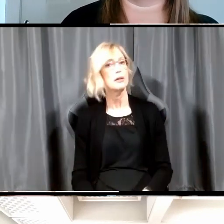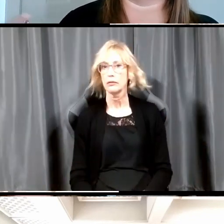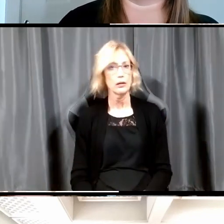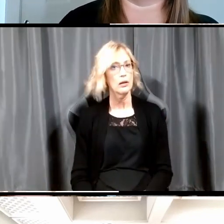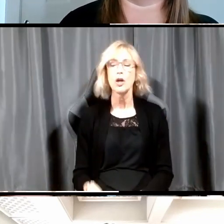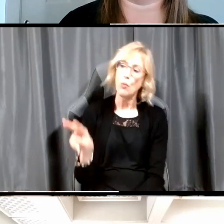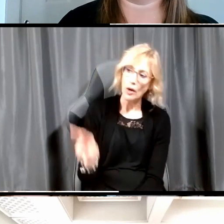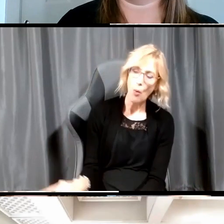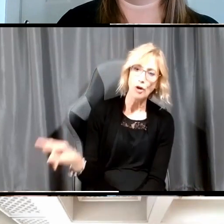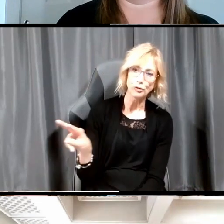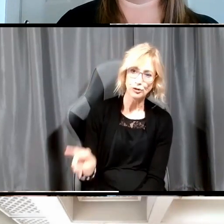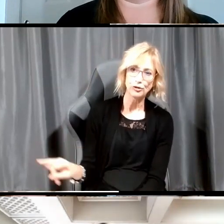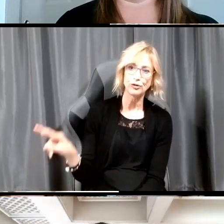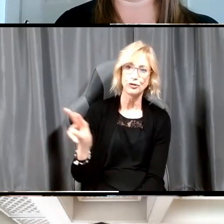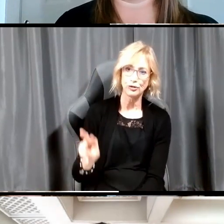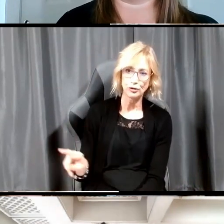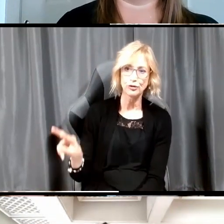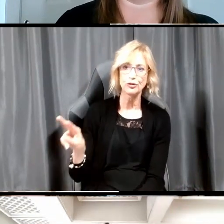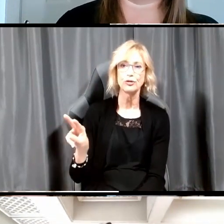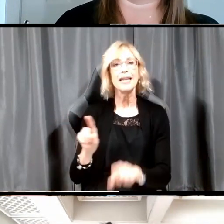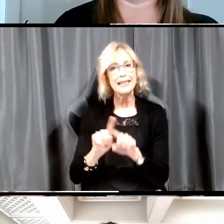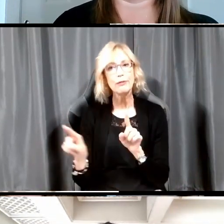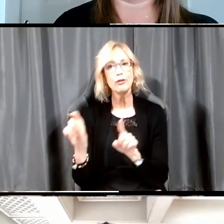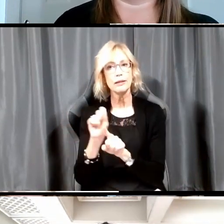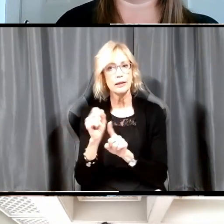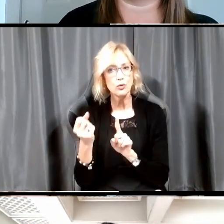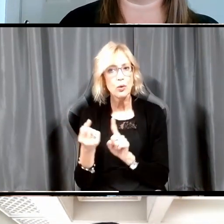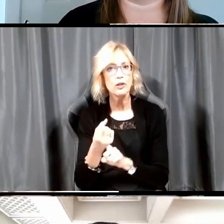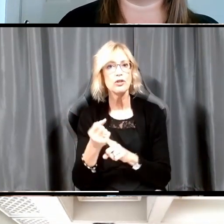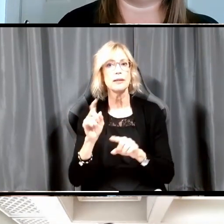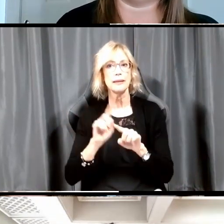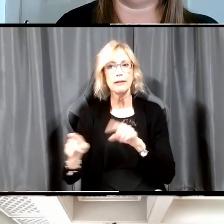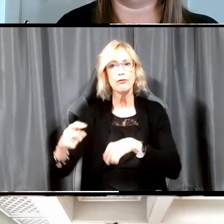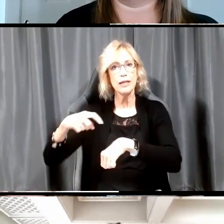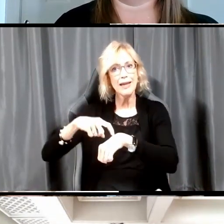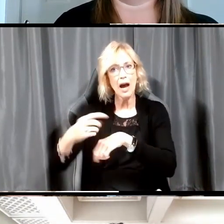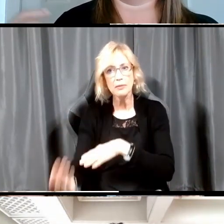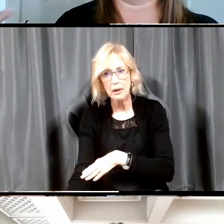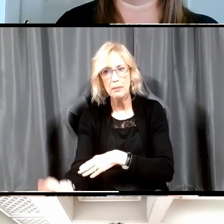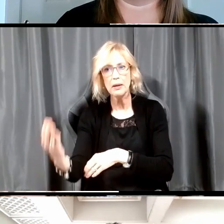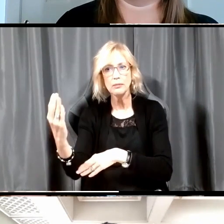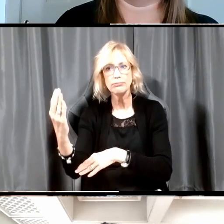observe and give different scenarios, different times of the day, even